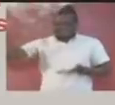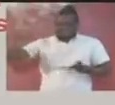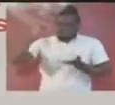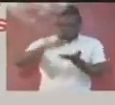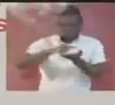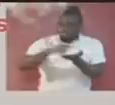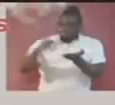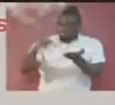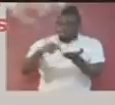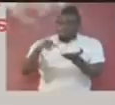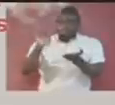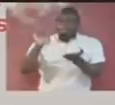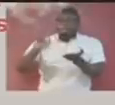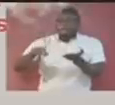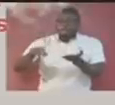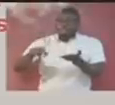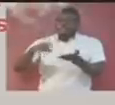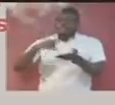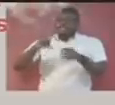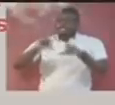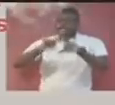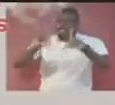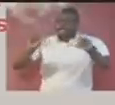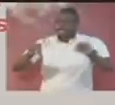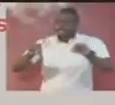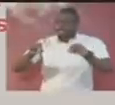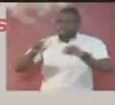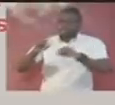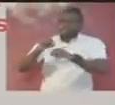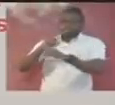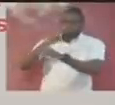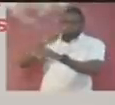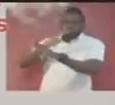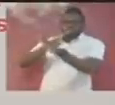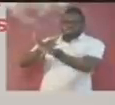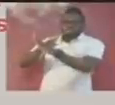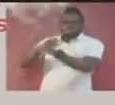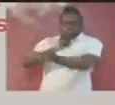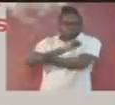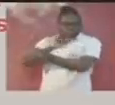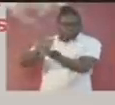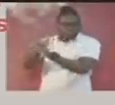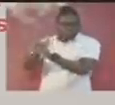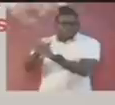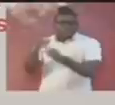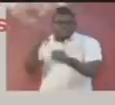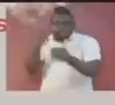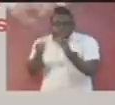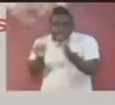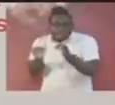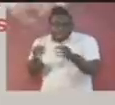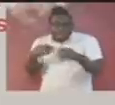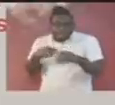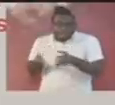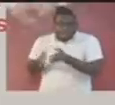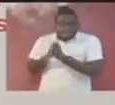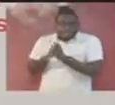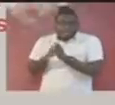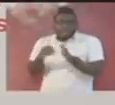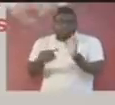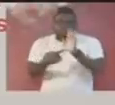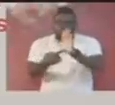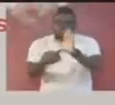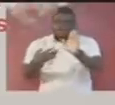vaccinated, so that any country that wants proof of that, you will have it. but it is something we are actively working